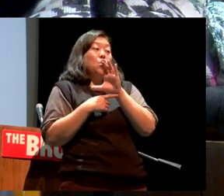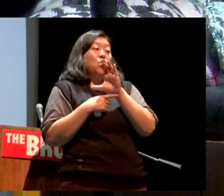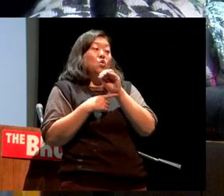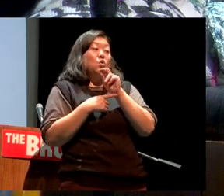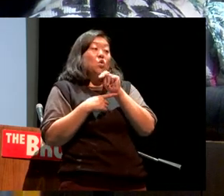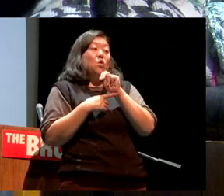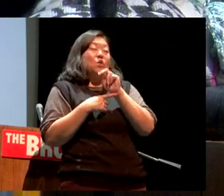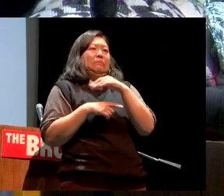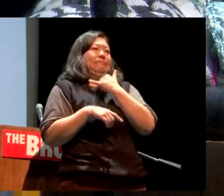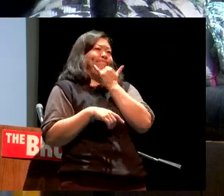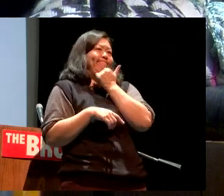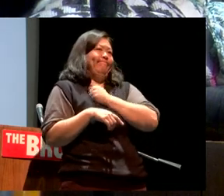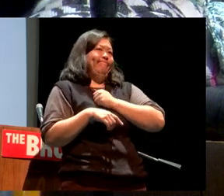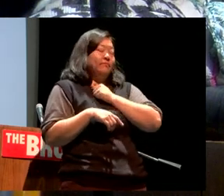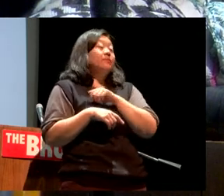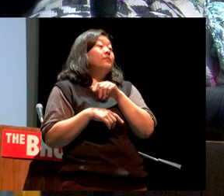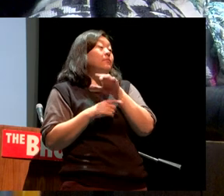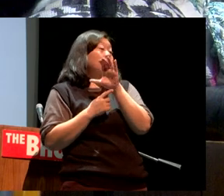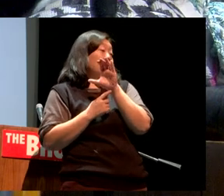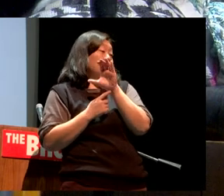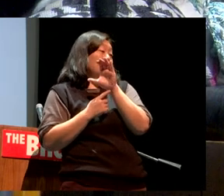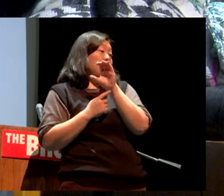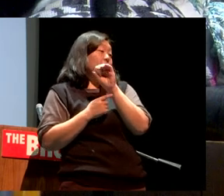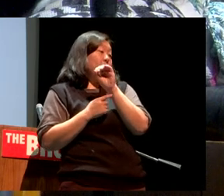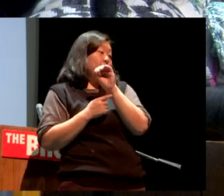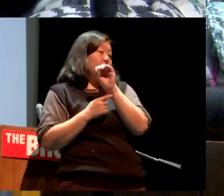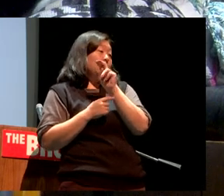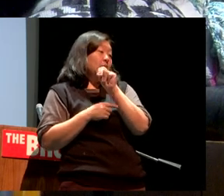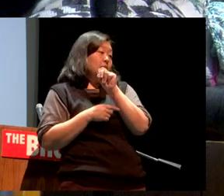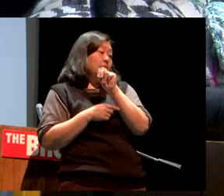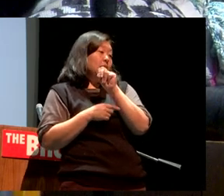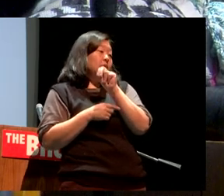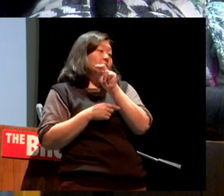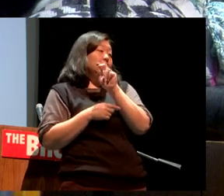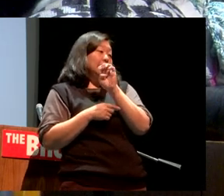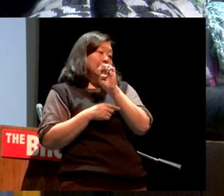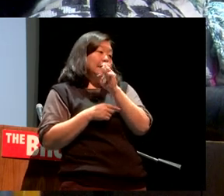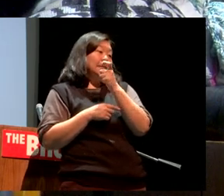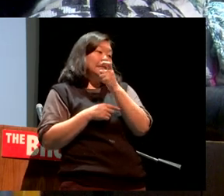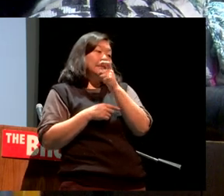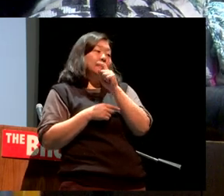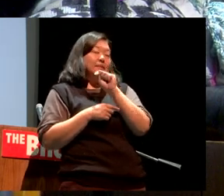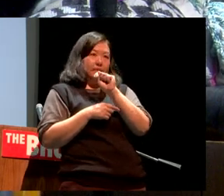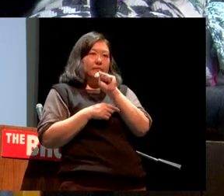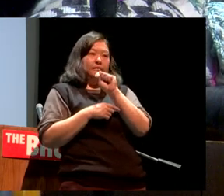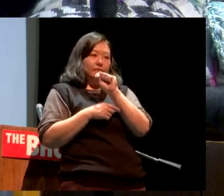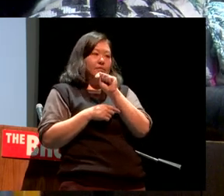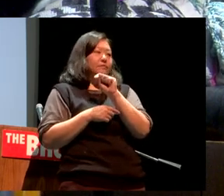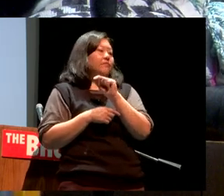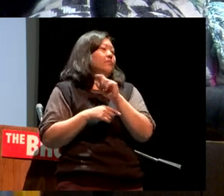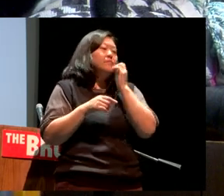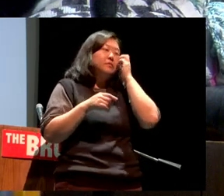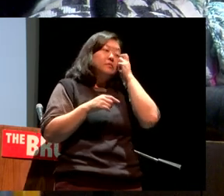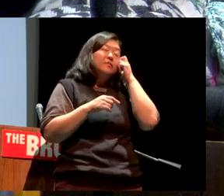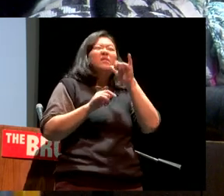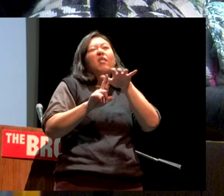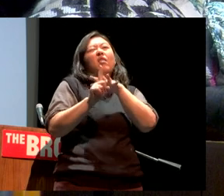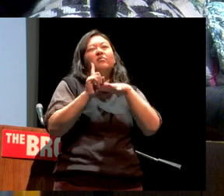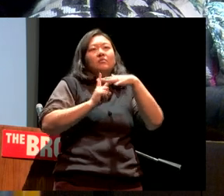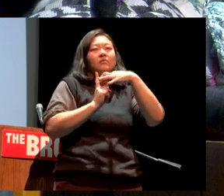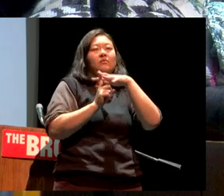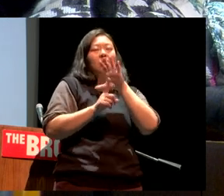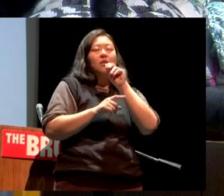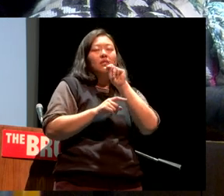be there, it exists. 30 years from now, I feel like someone, like a blockchain hunter, will appear and they'll scavenge